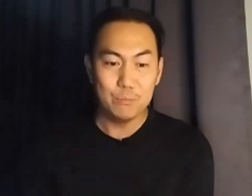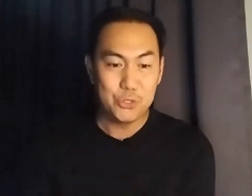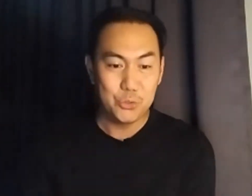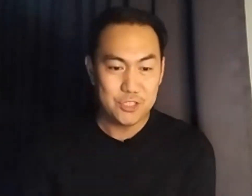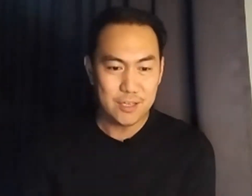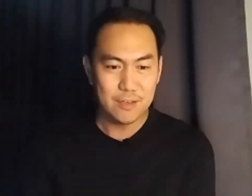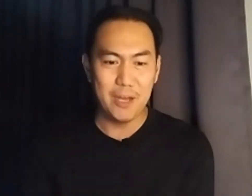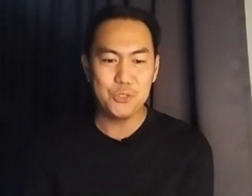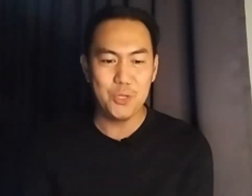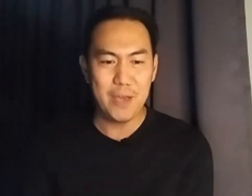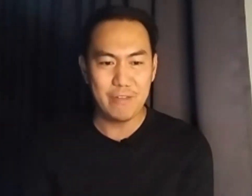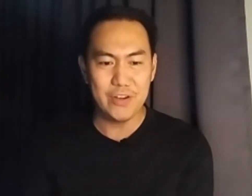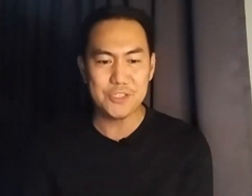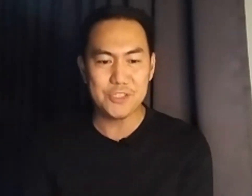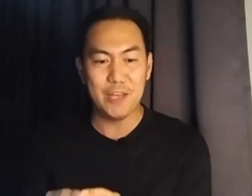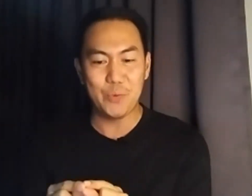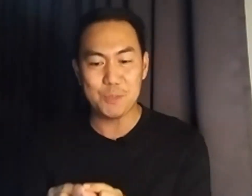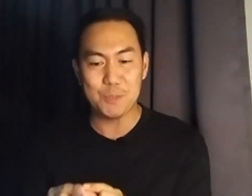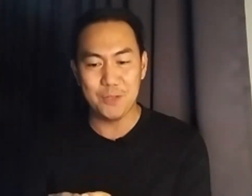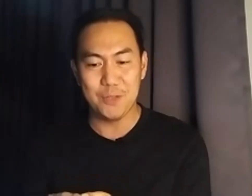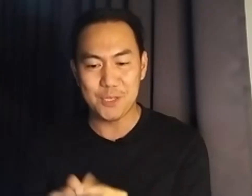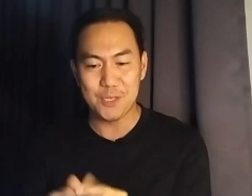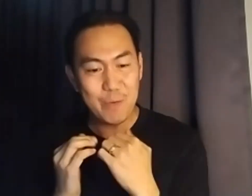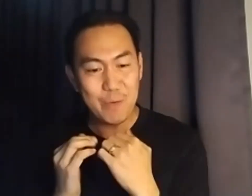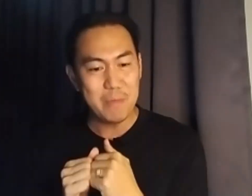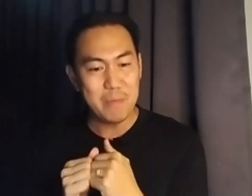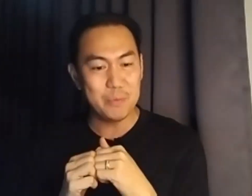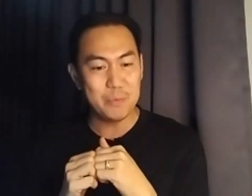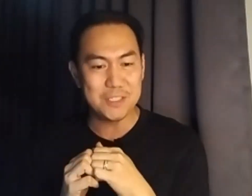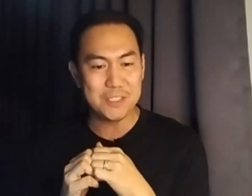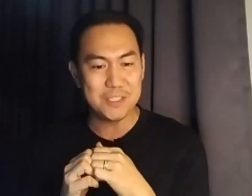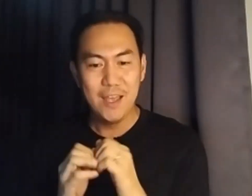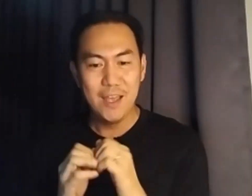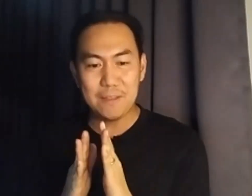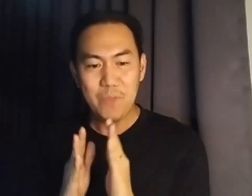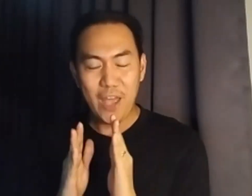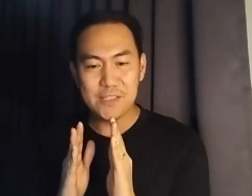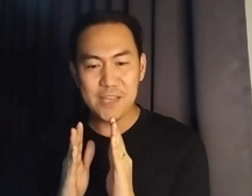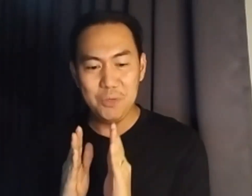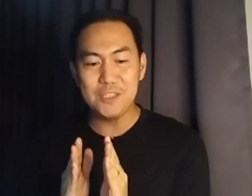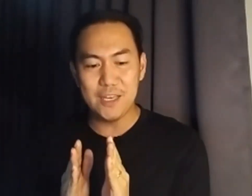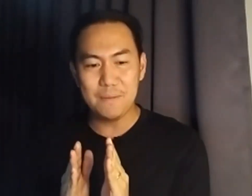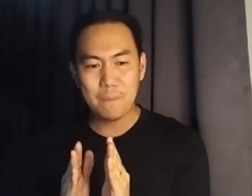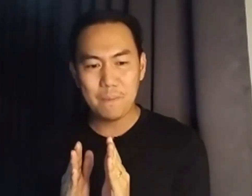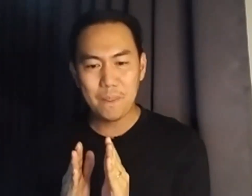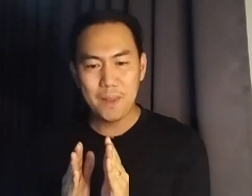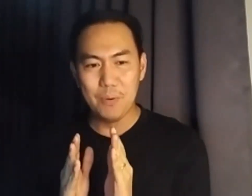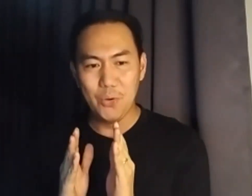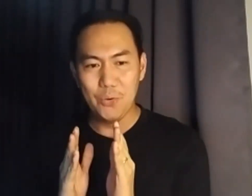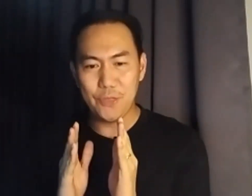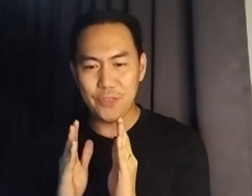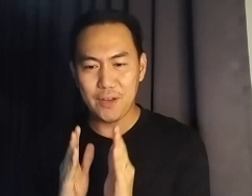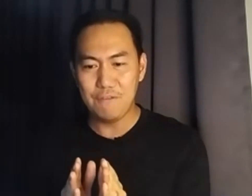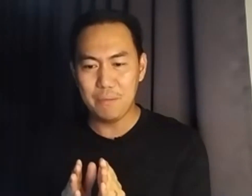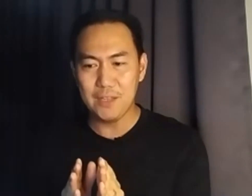delivery of duty by duty bearers and responders, I remain to be optimistic that as a community,